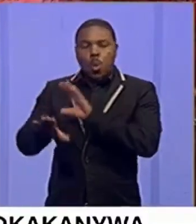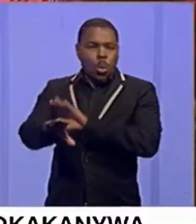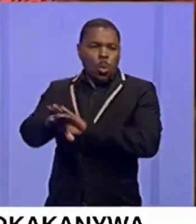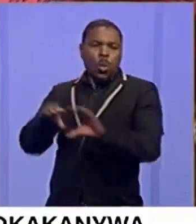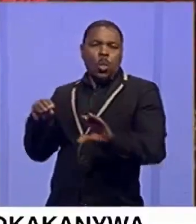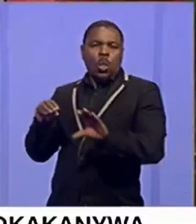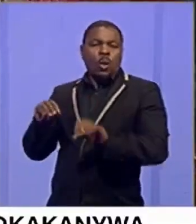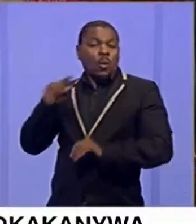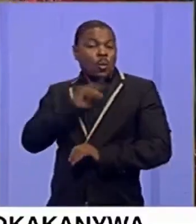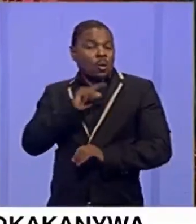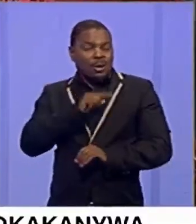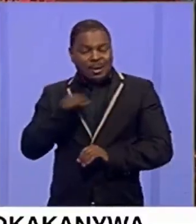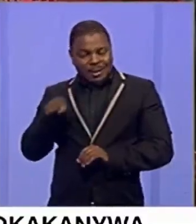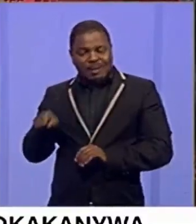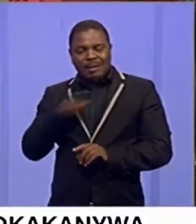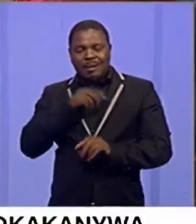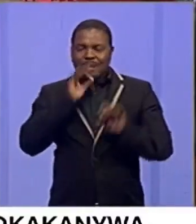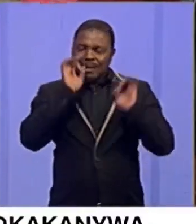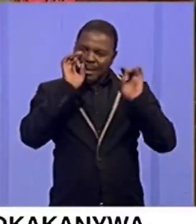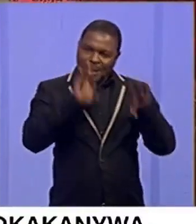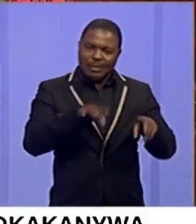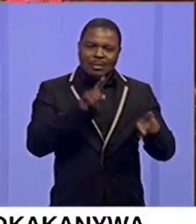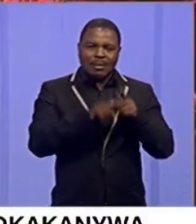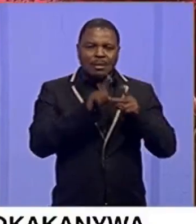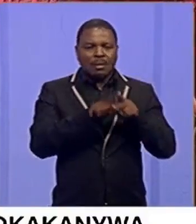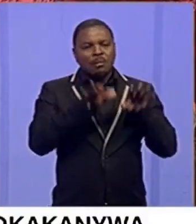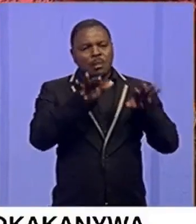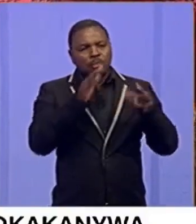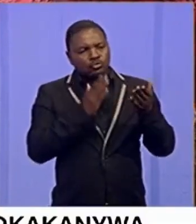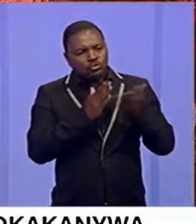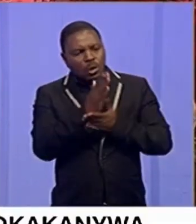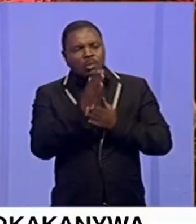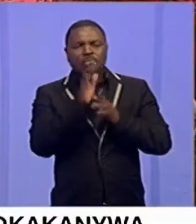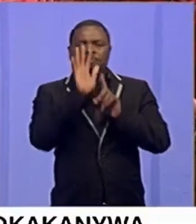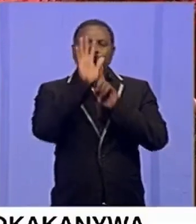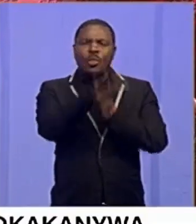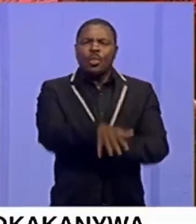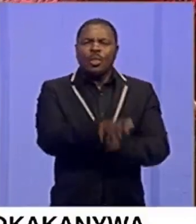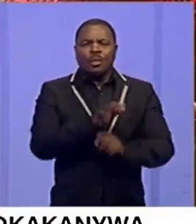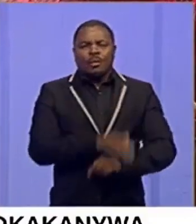ka ge o re ke lehloyo le gatako ya ditokelo tša bao ba ratanago ka bombotee.